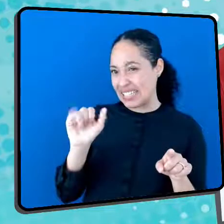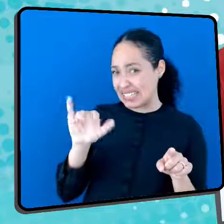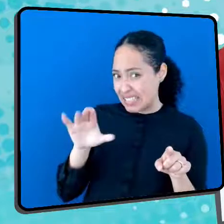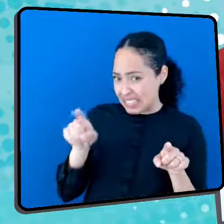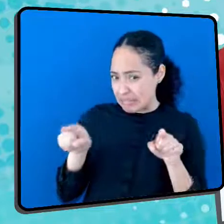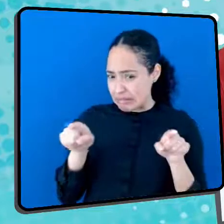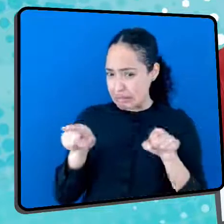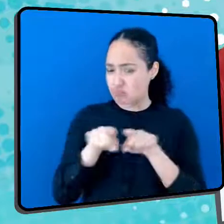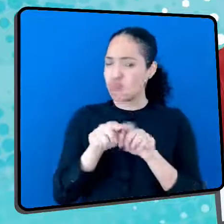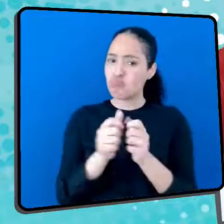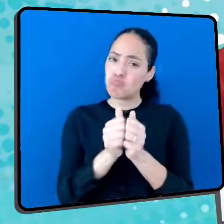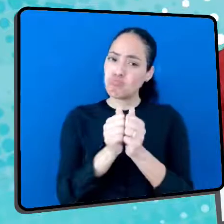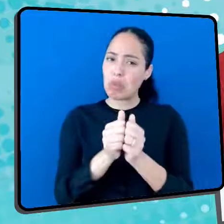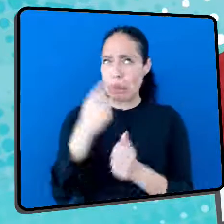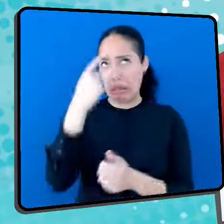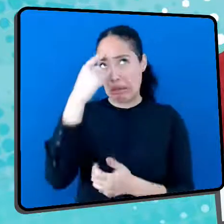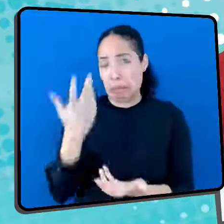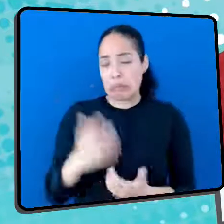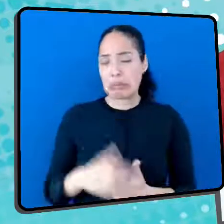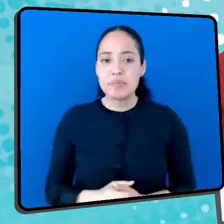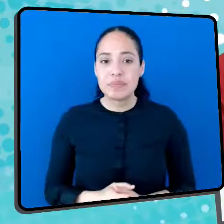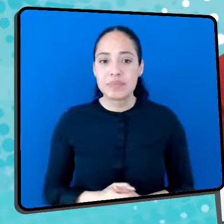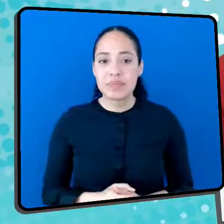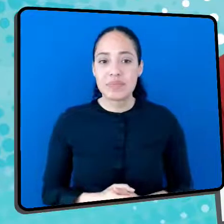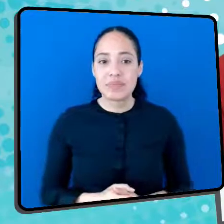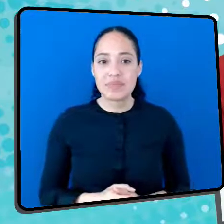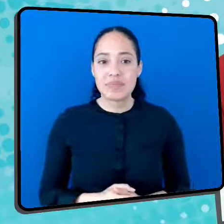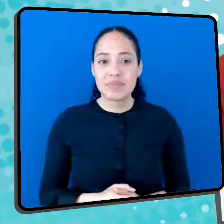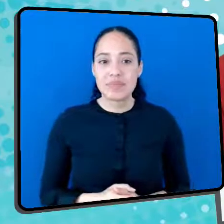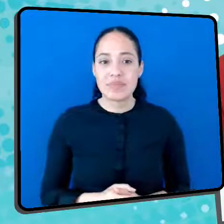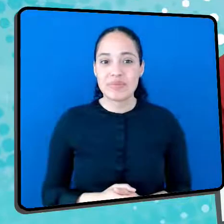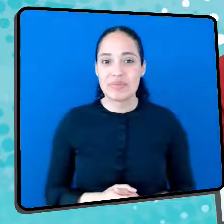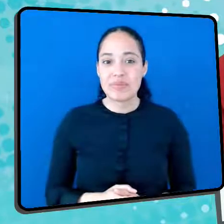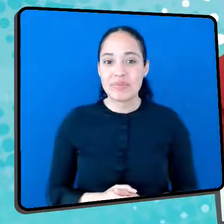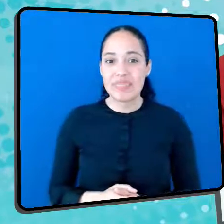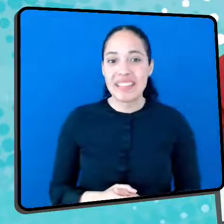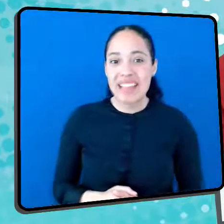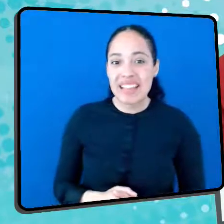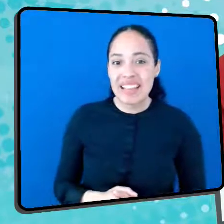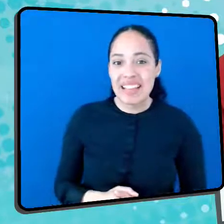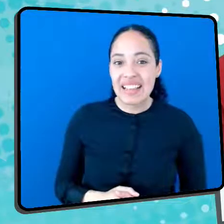Wonderful. Well, Eve, thank you so much. Stuff that comes.